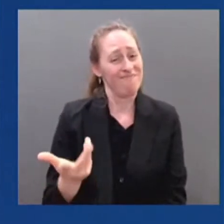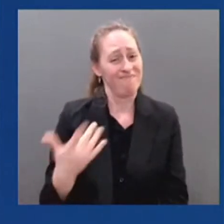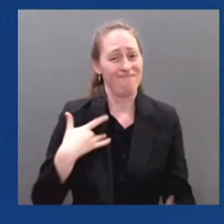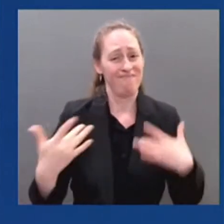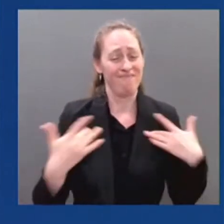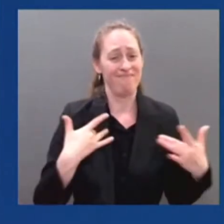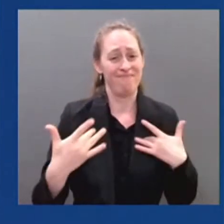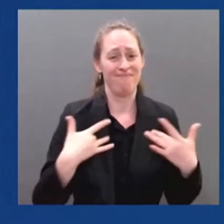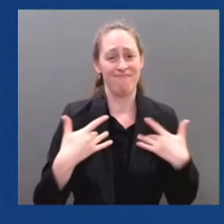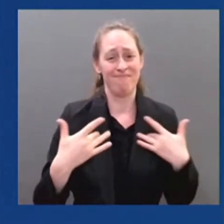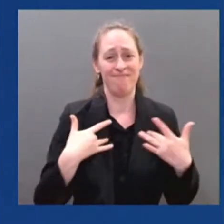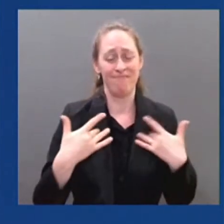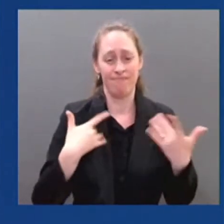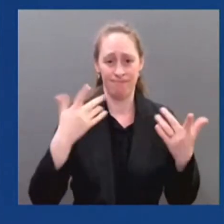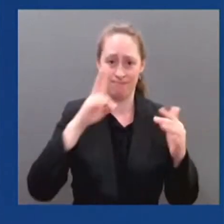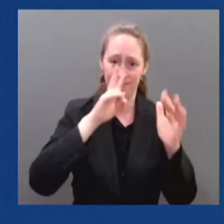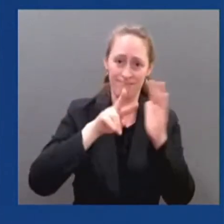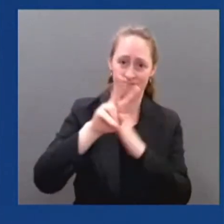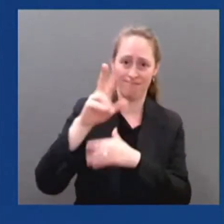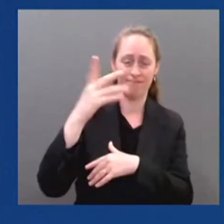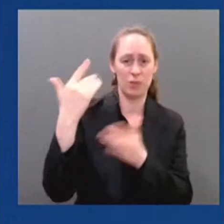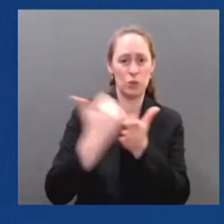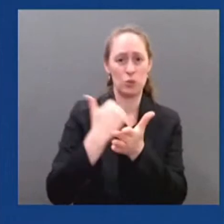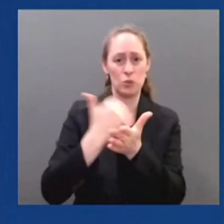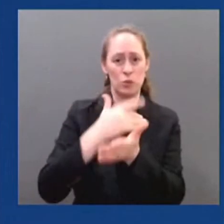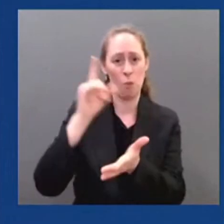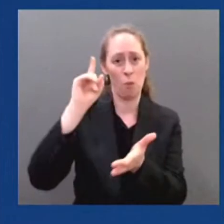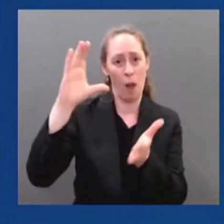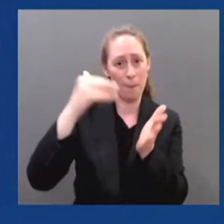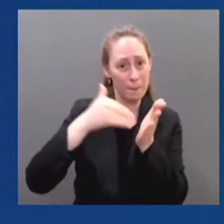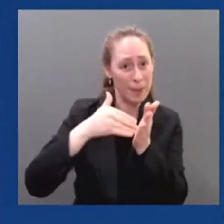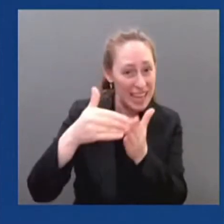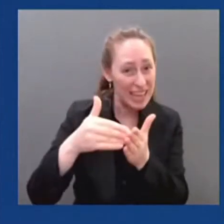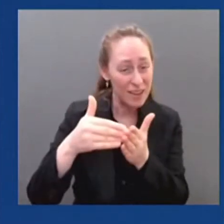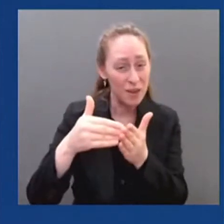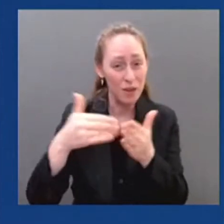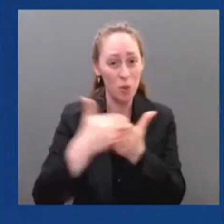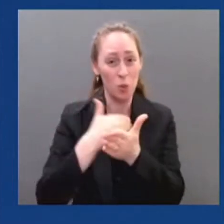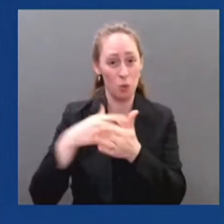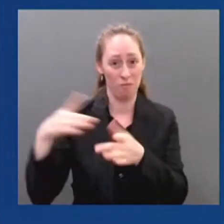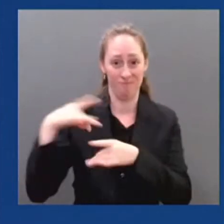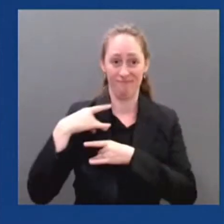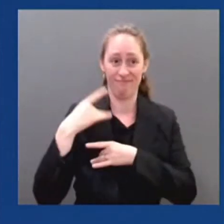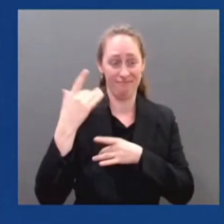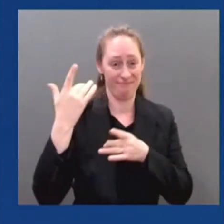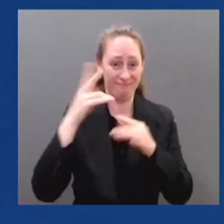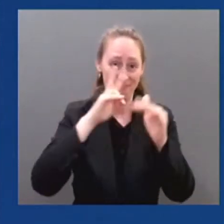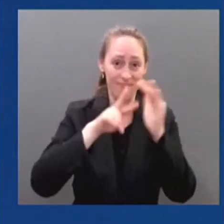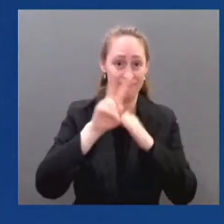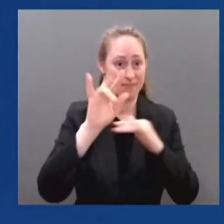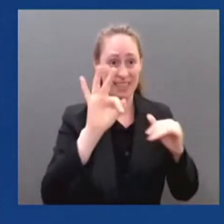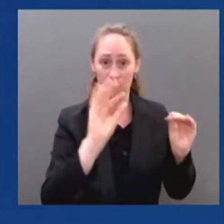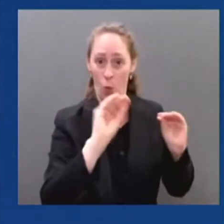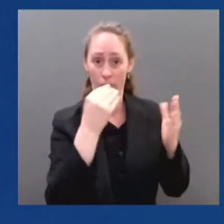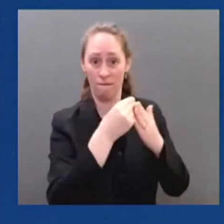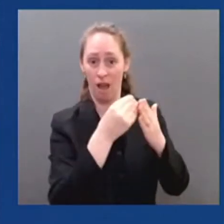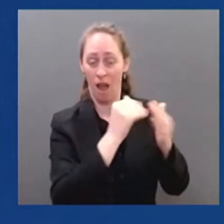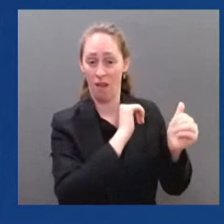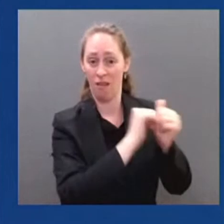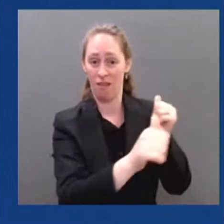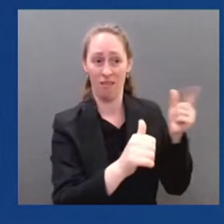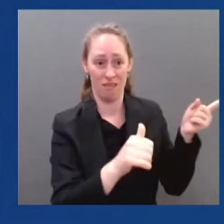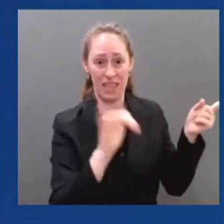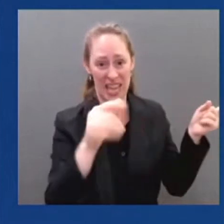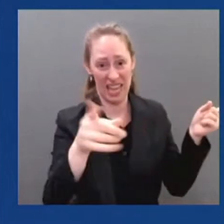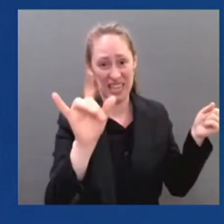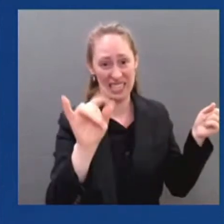more funding. Given that that was based on preliminary and early data from modelers and experts, I'm just wondering whether